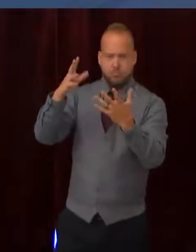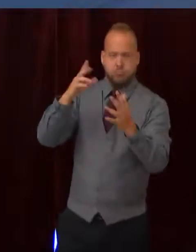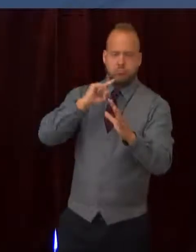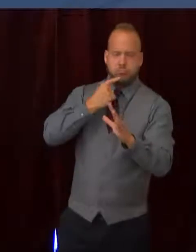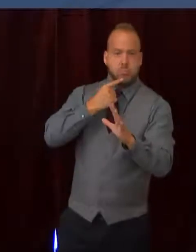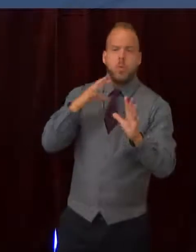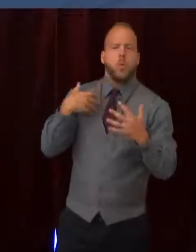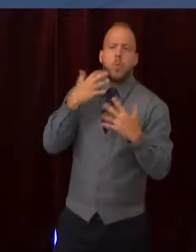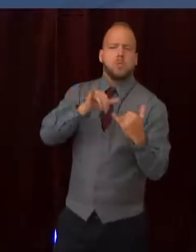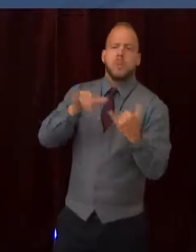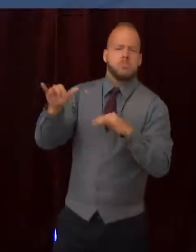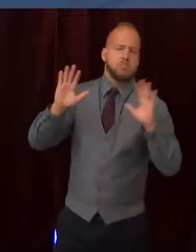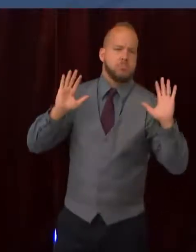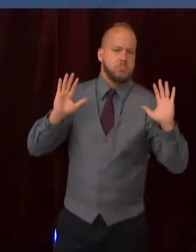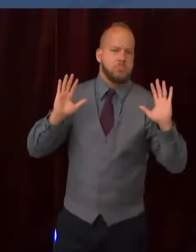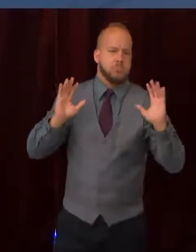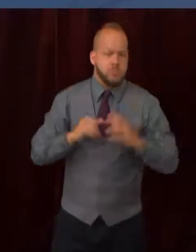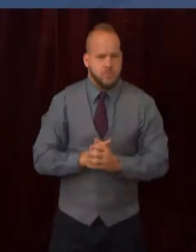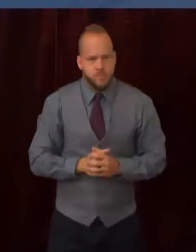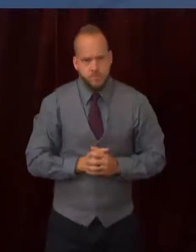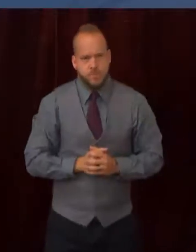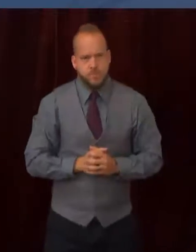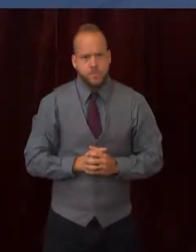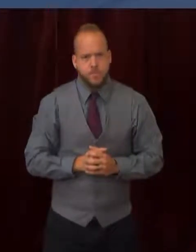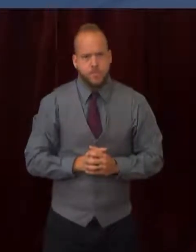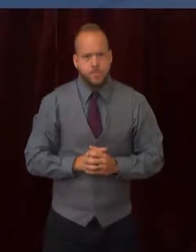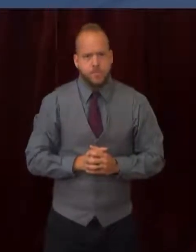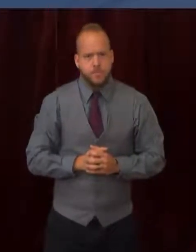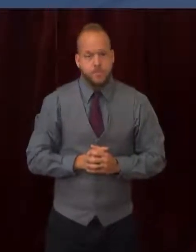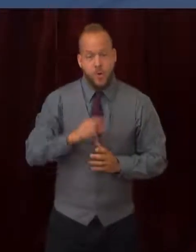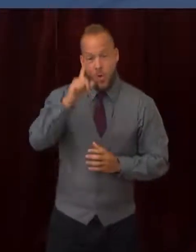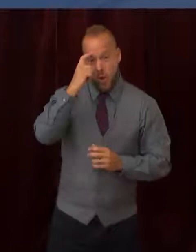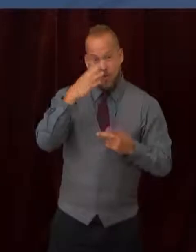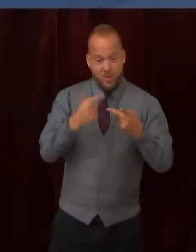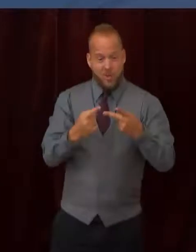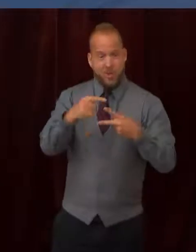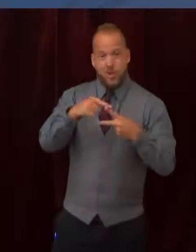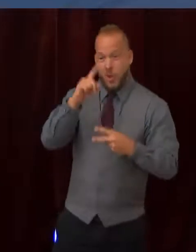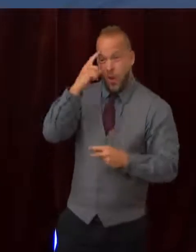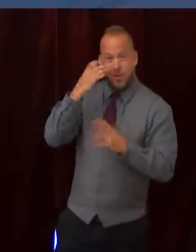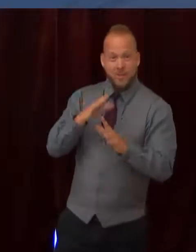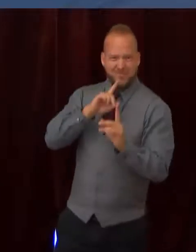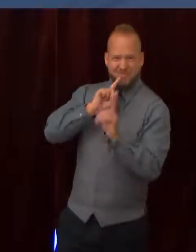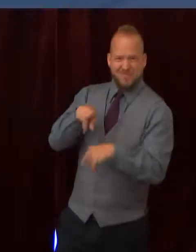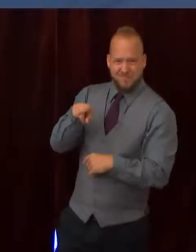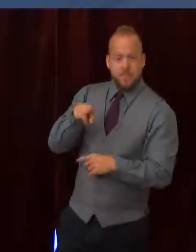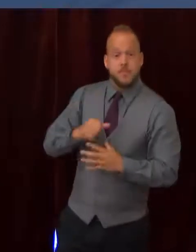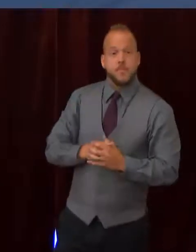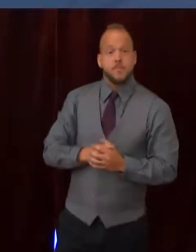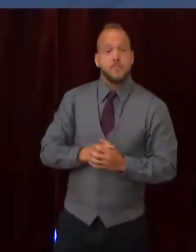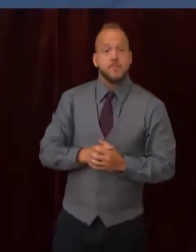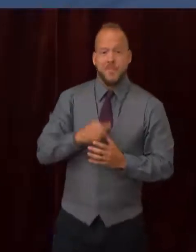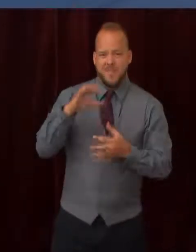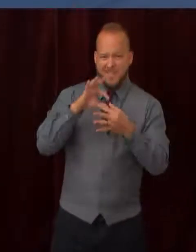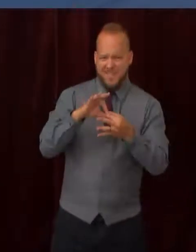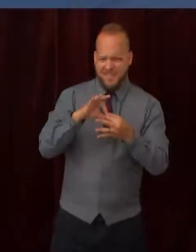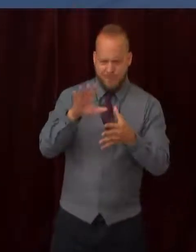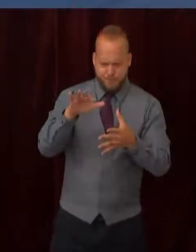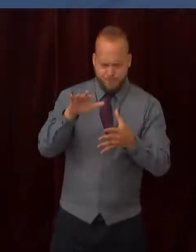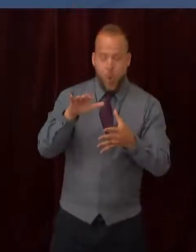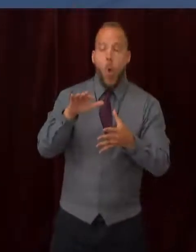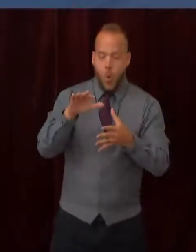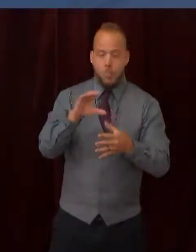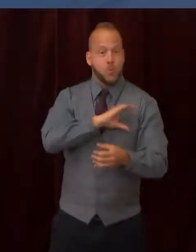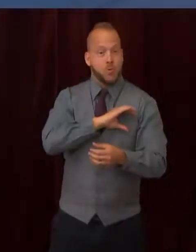we have had our state voted overwhelmingly to improve our police accountability statute. That happened